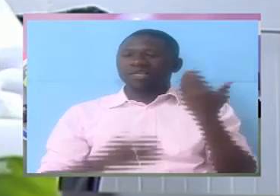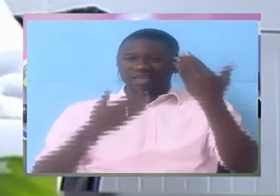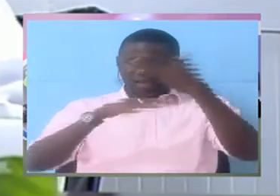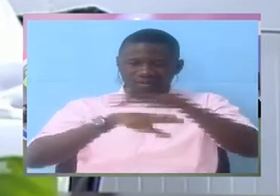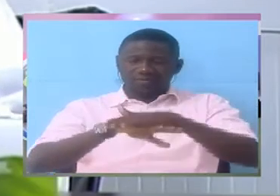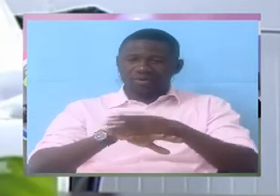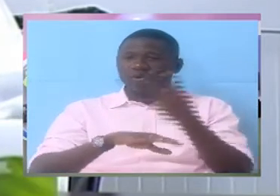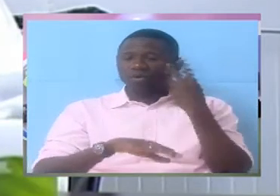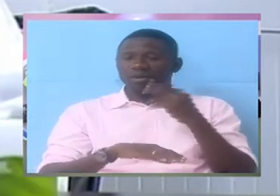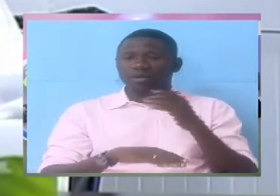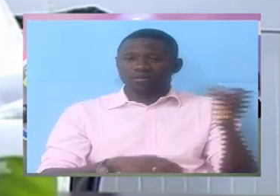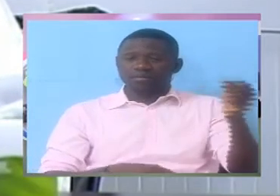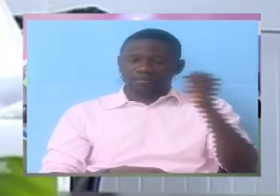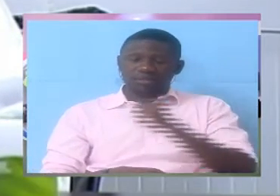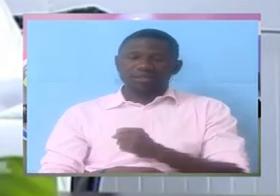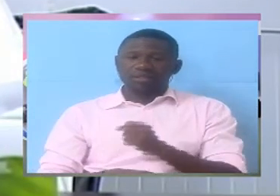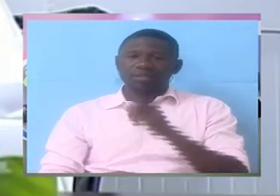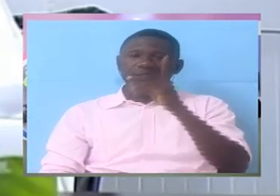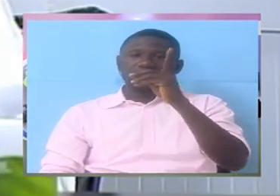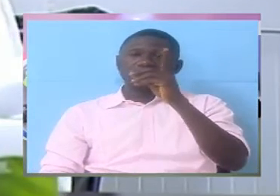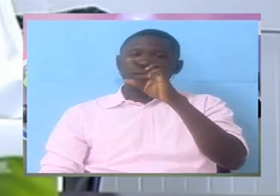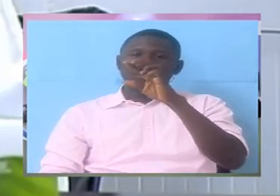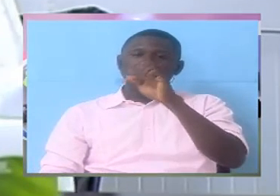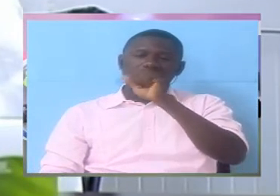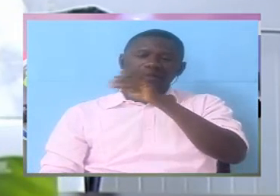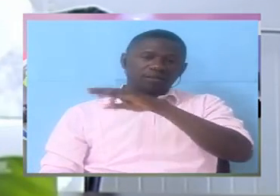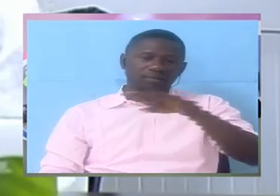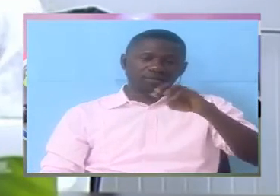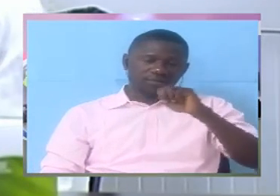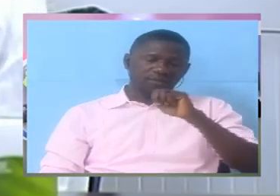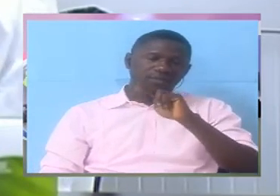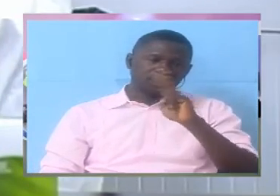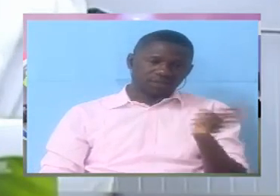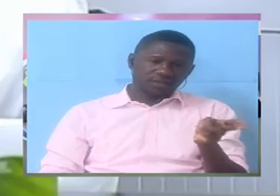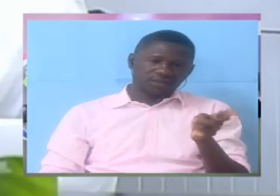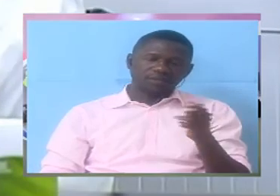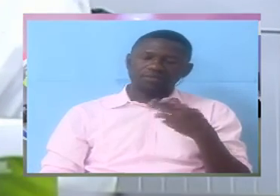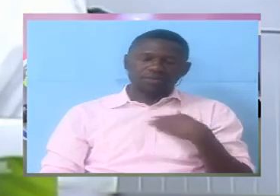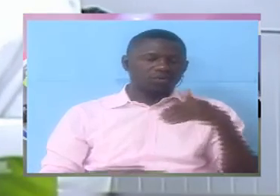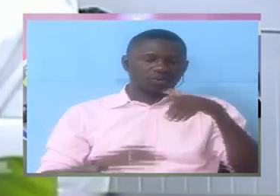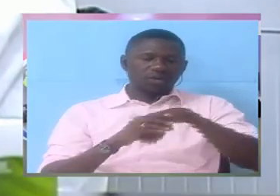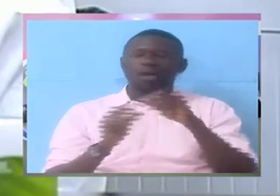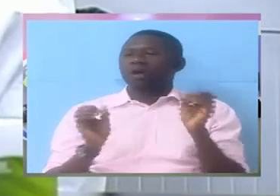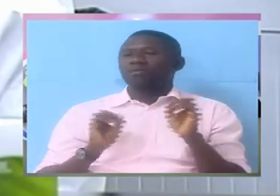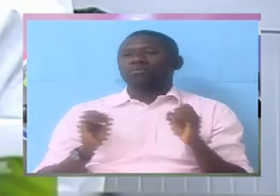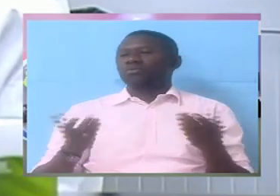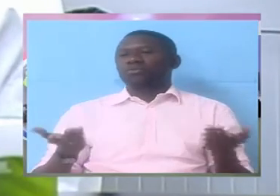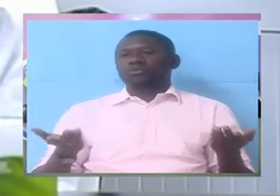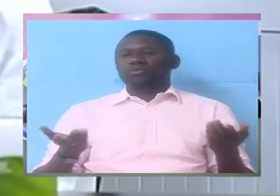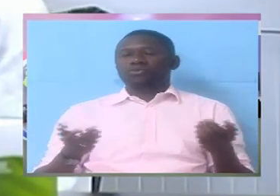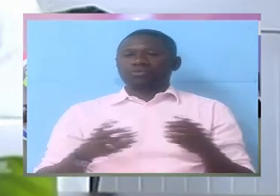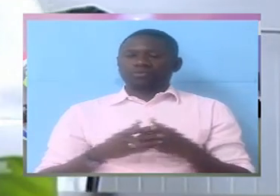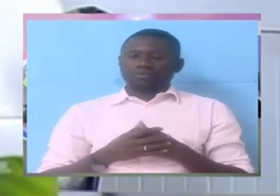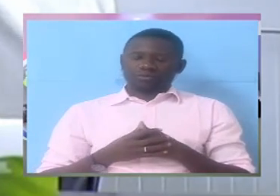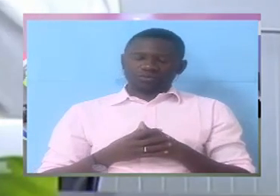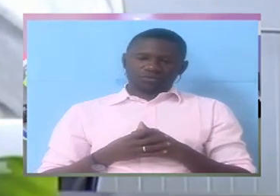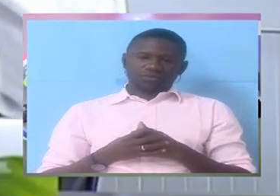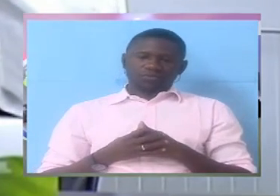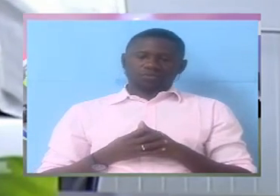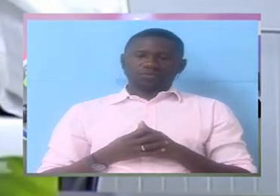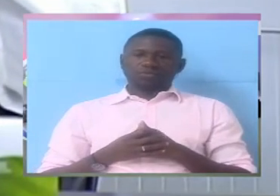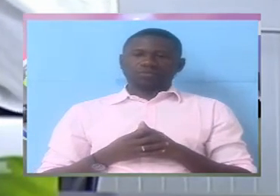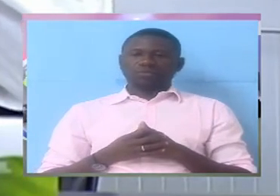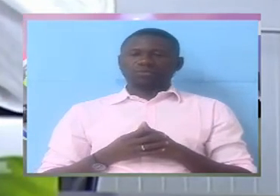Drammeh, I wasn't there. Gudaro oyatarante be dunnim bola mbenna tamasilo prendikang kato akoketa kuleti meye